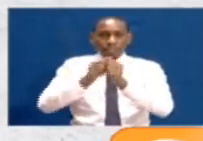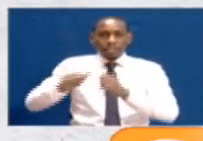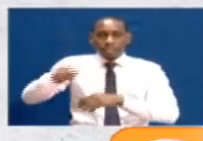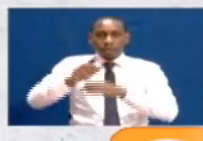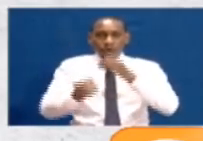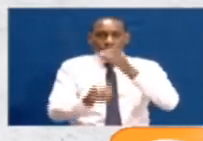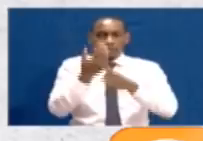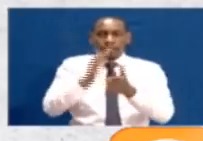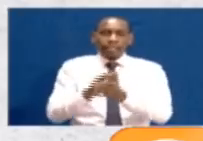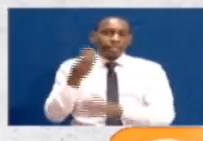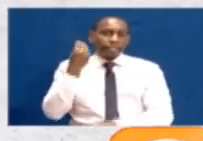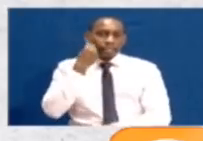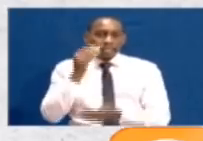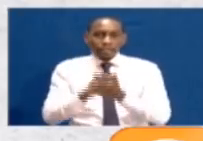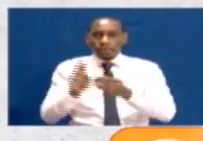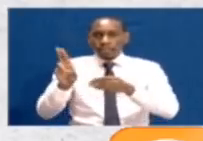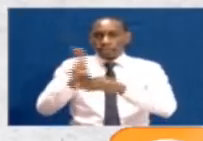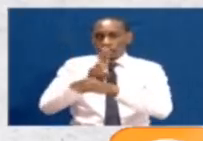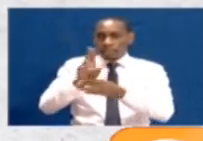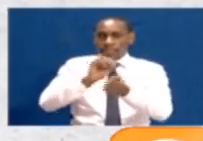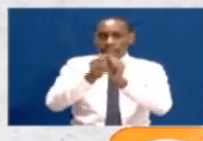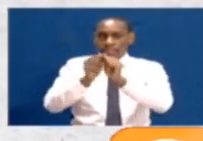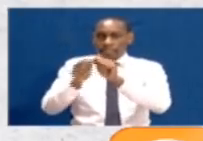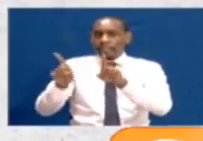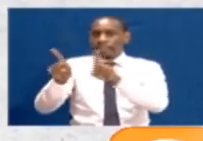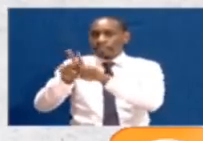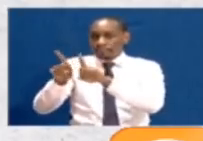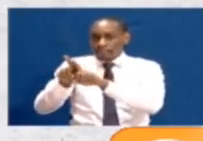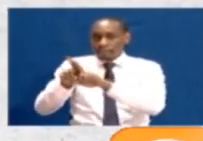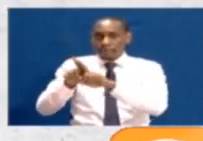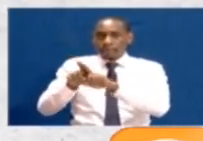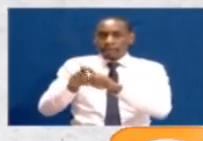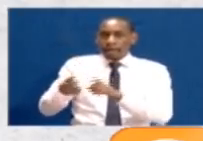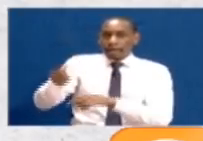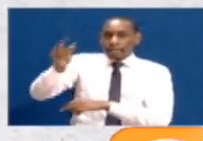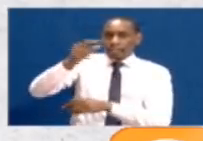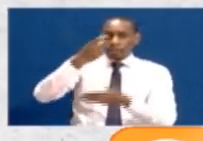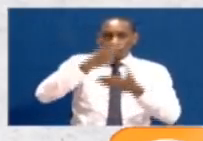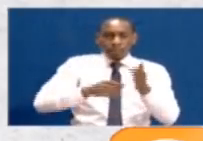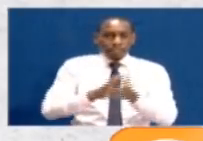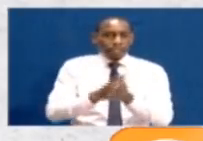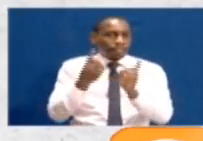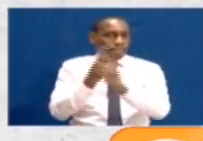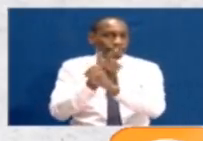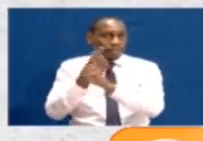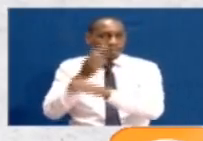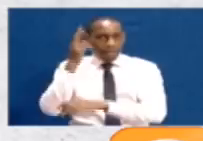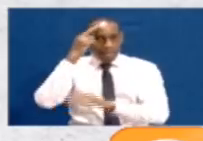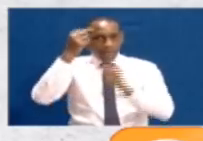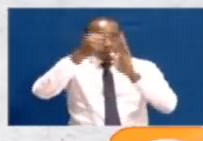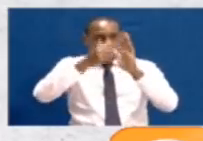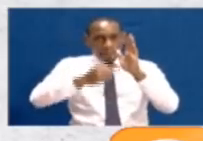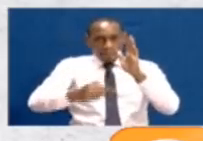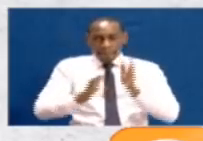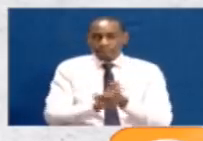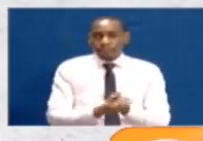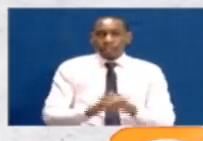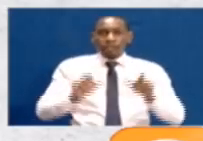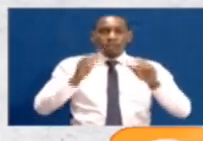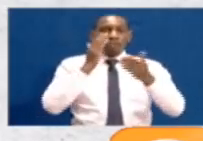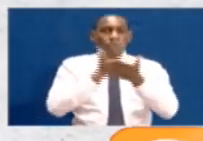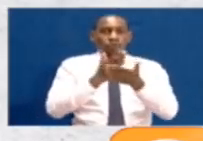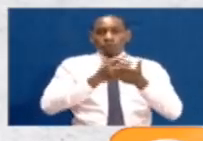production, disease and consumption shocks, as well as inflation, just to name a few. Now, in fact,